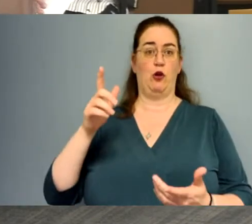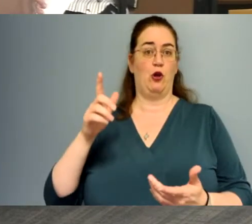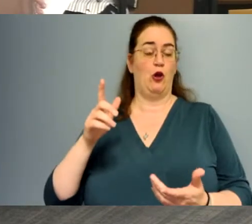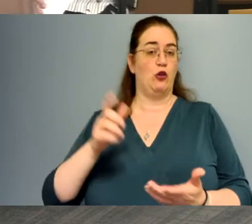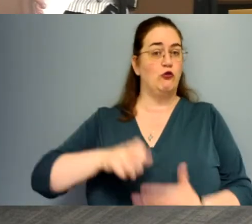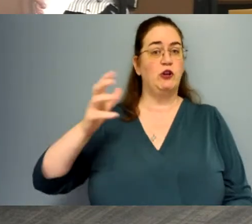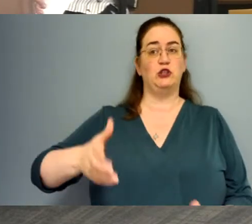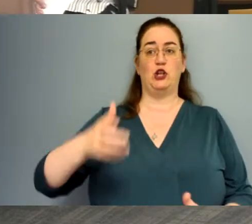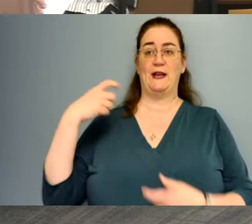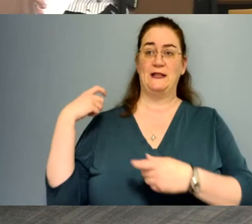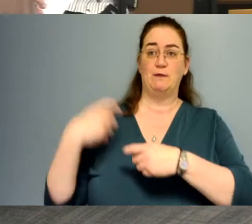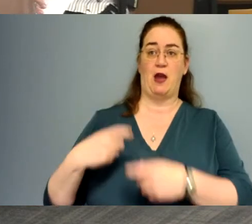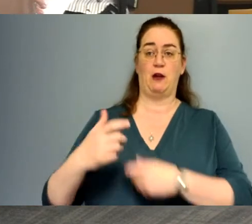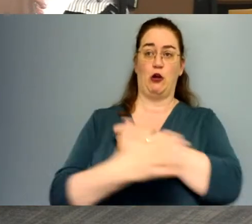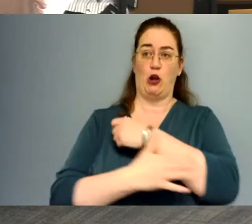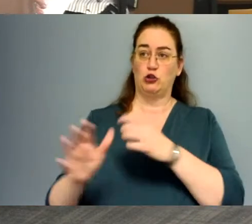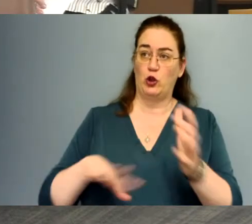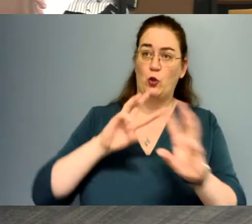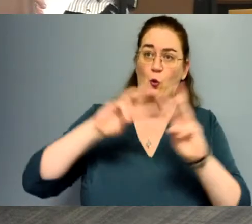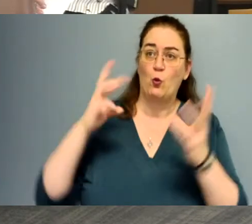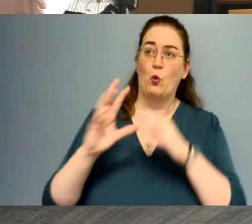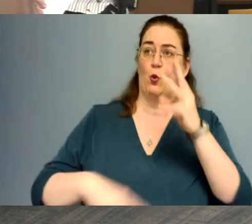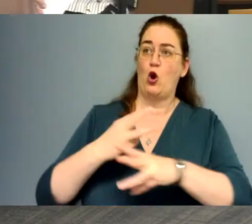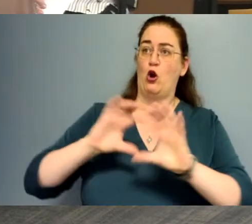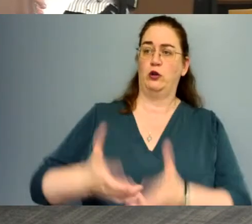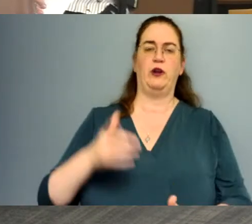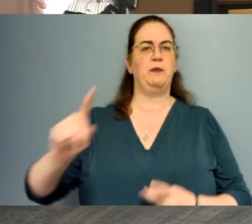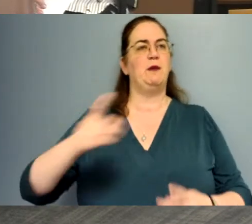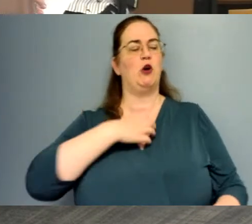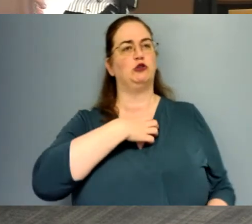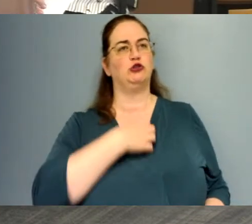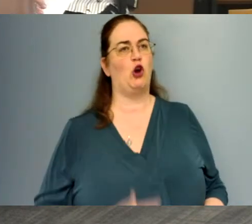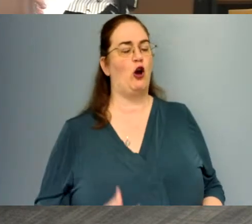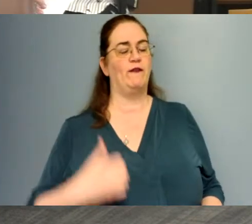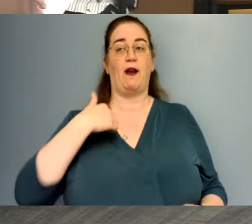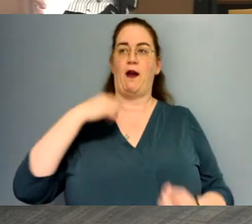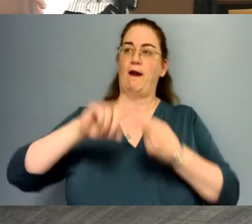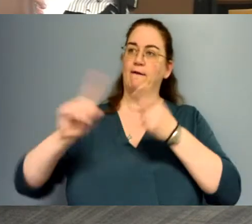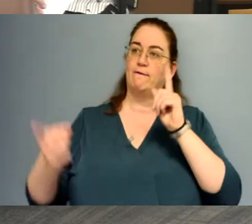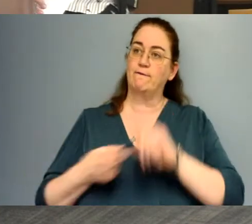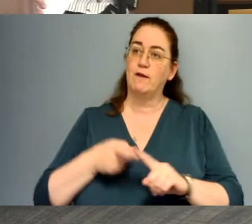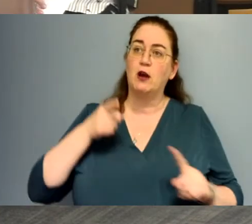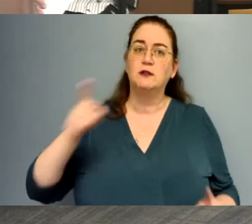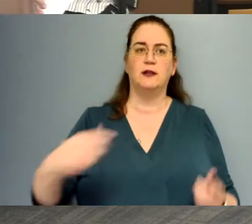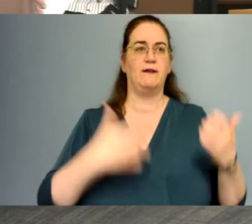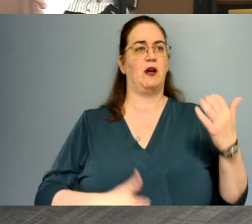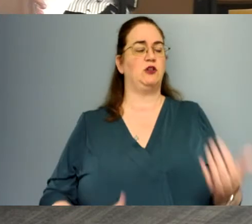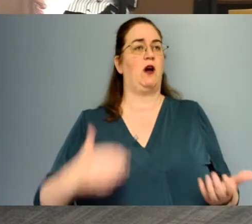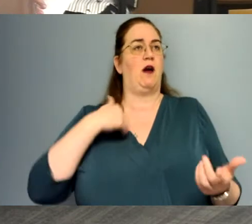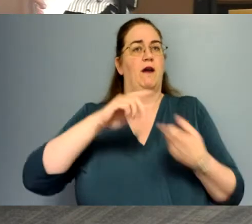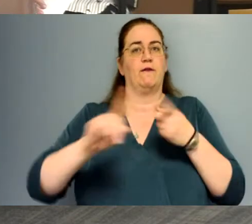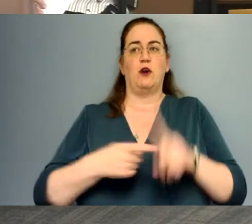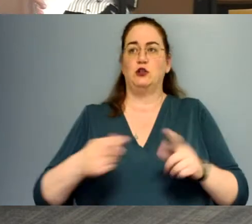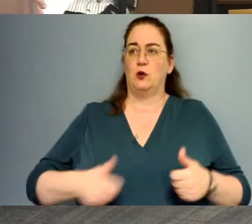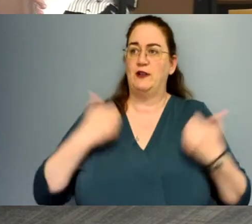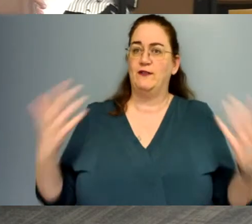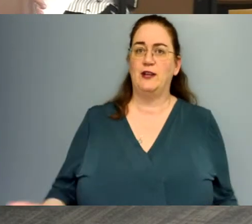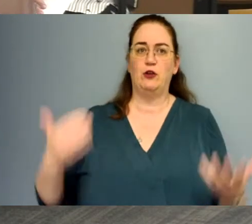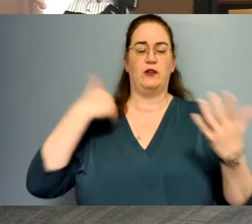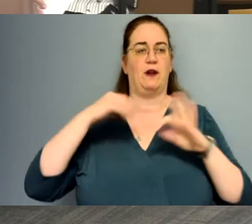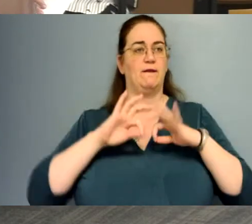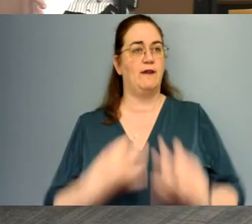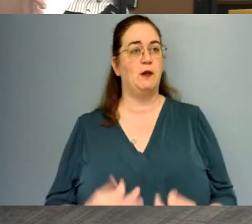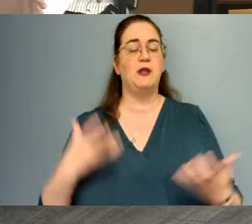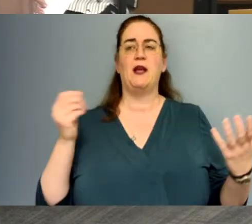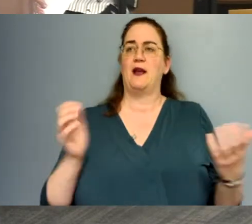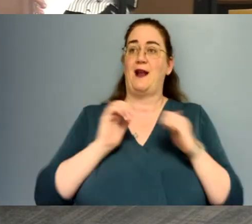Hispanic country in the world. The people are starving. I have friends in Venezuela. I have friends that live here that have family.